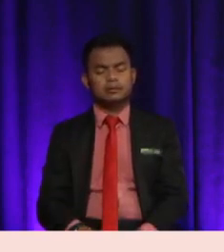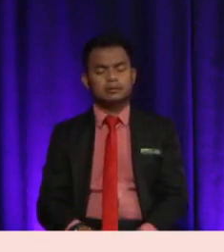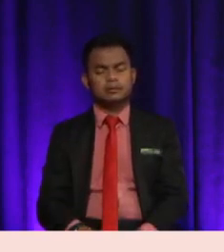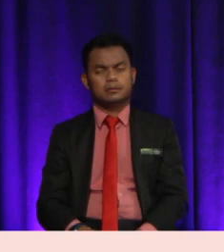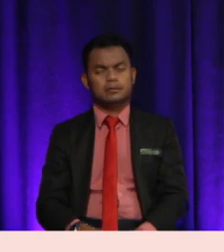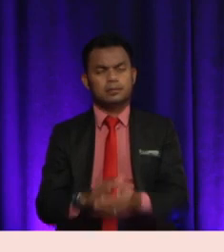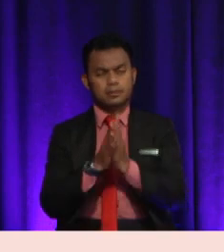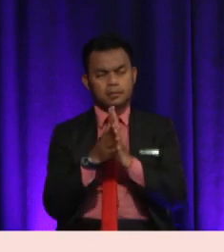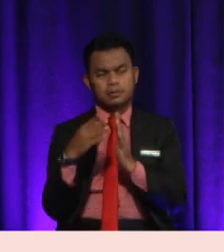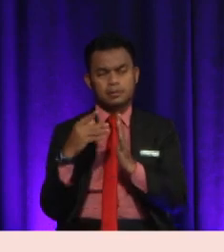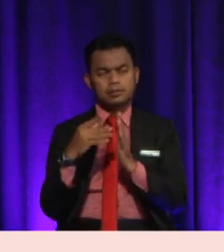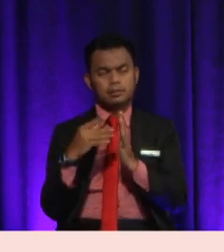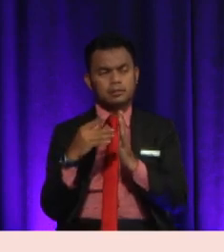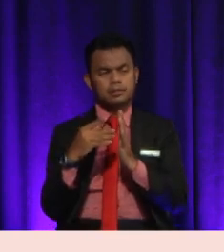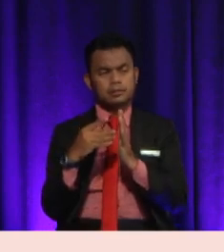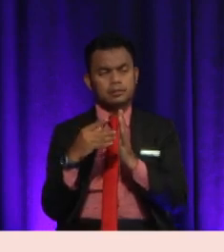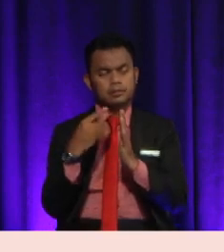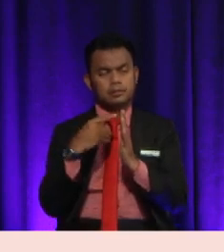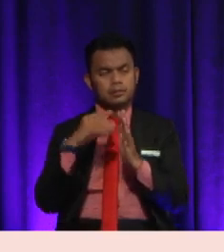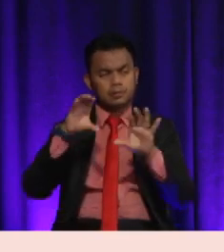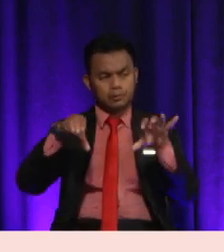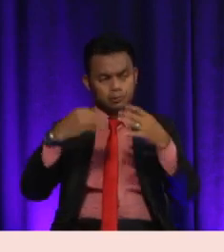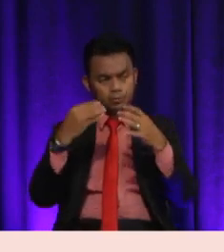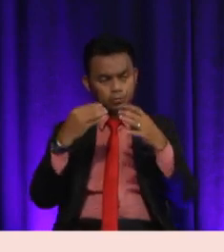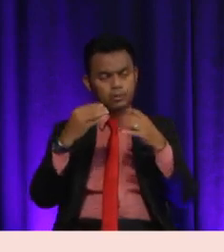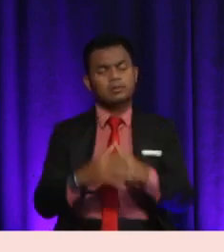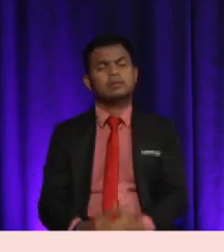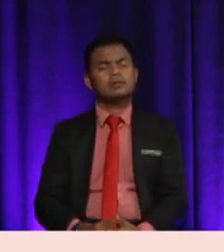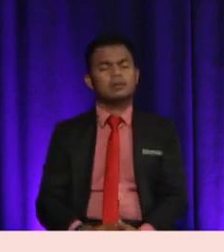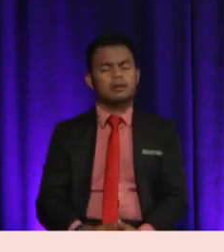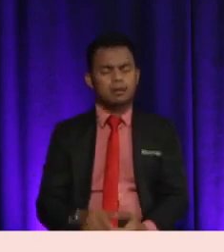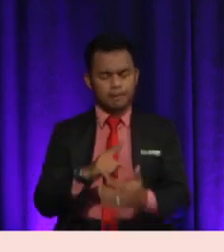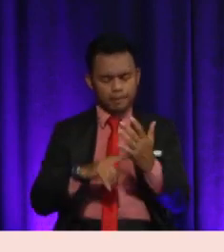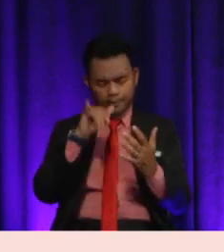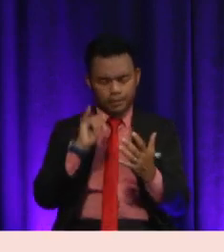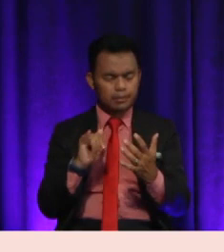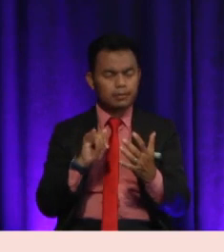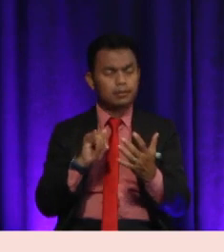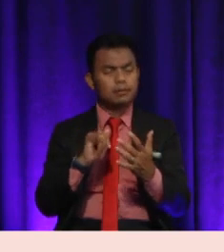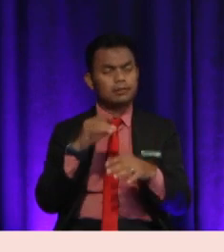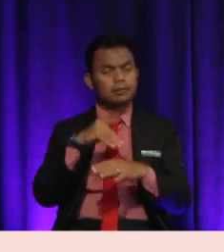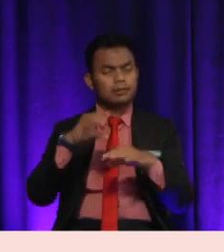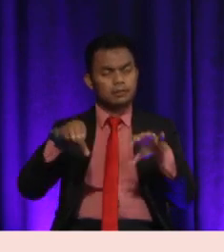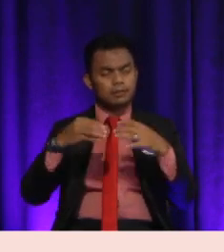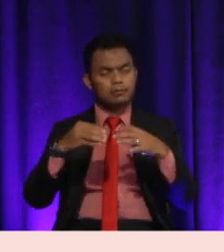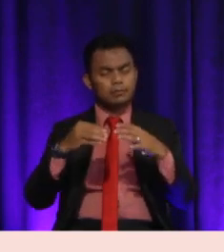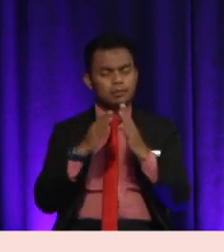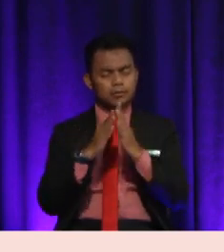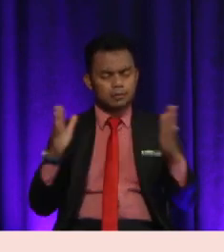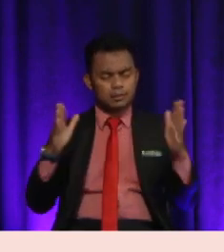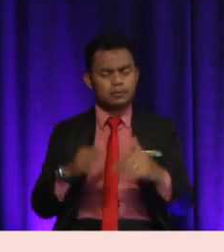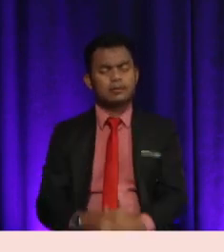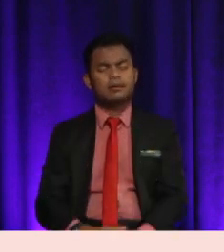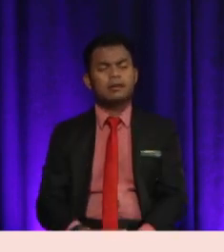she prefers to take candid shots because it fully captures the emotions of her subject, making her photos